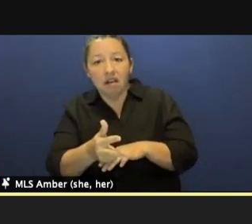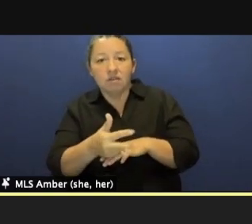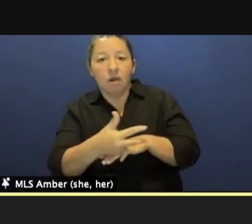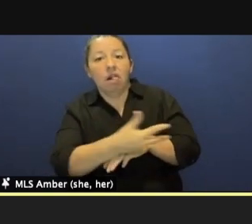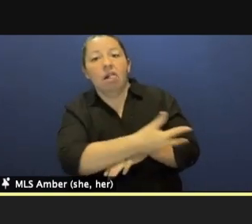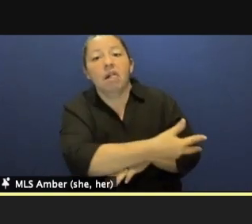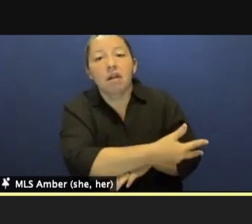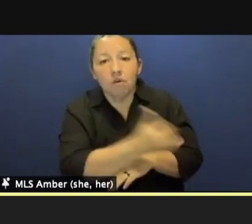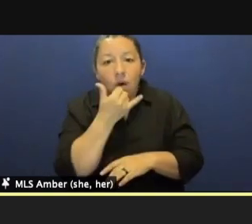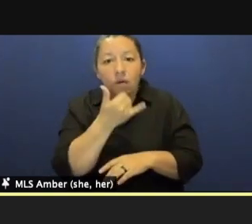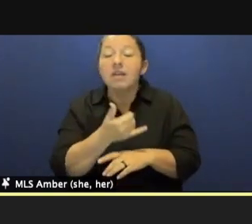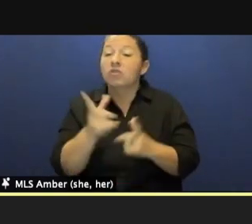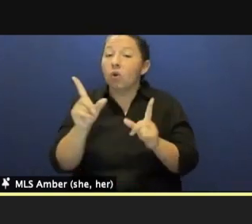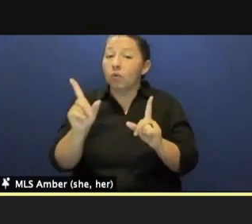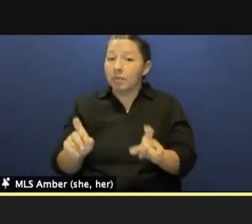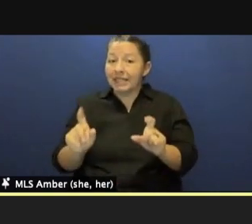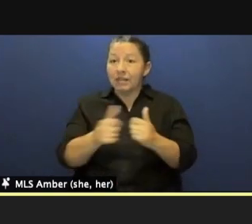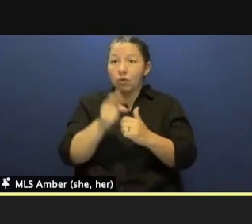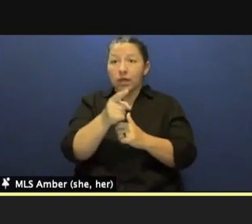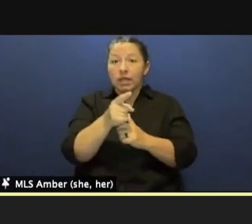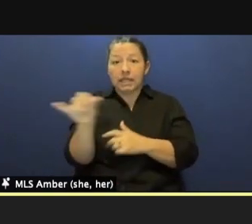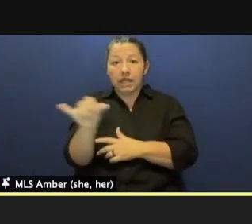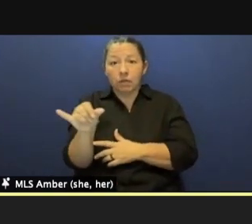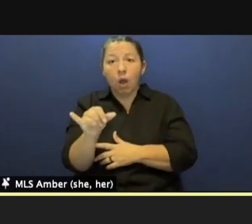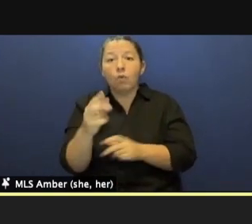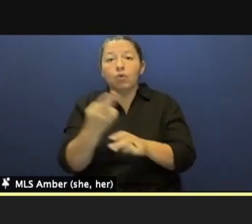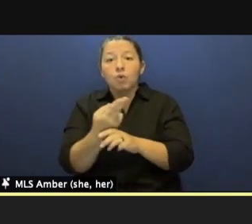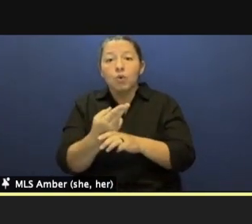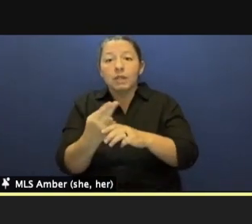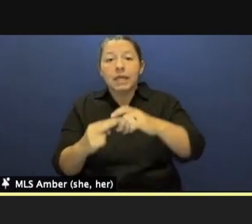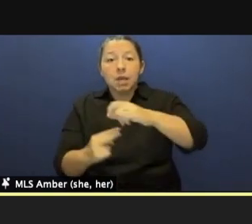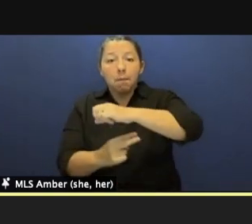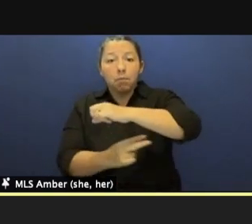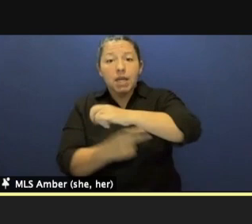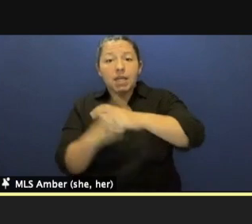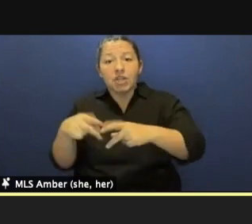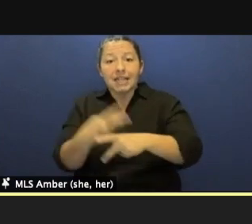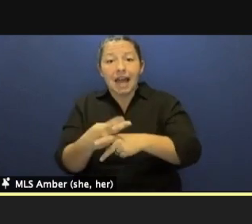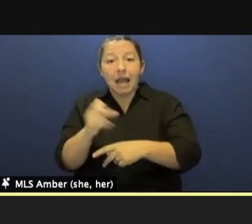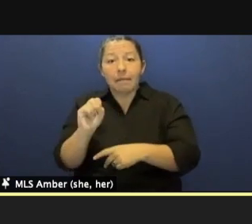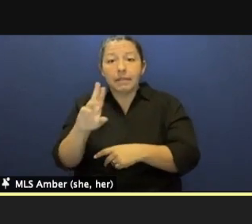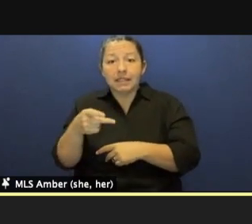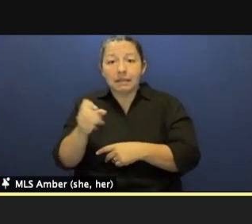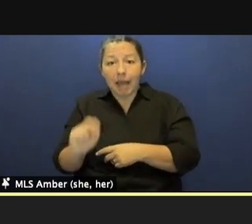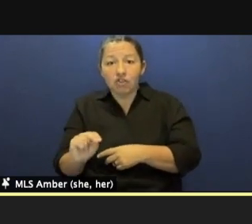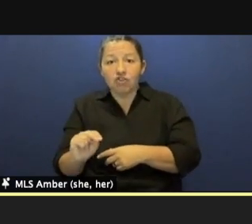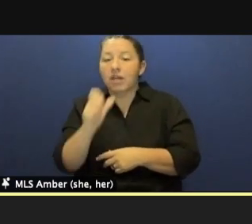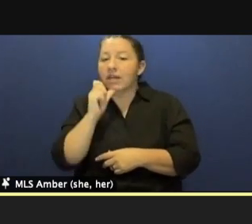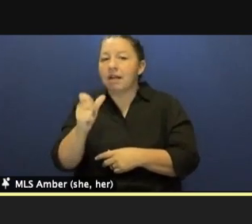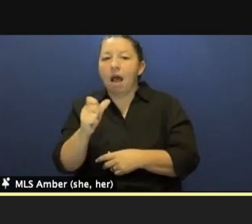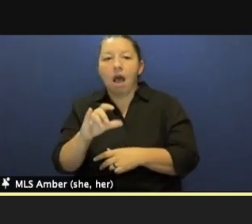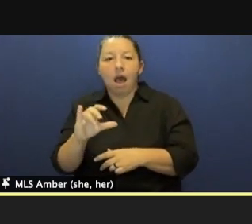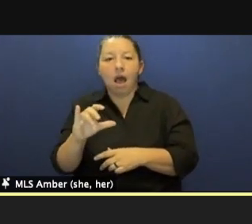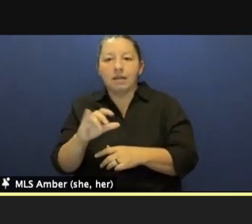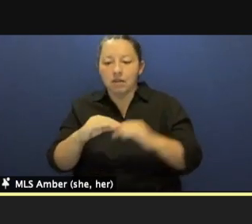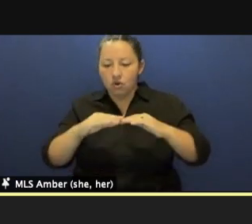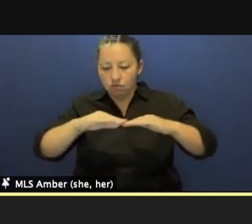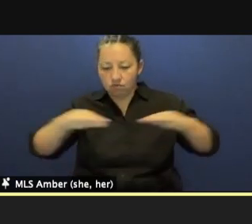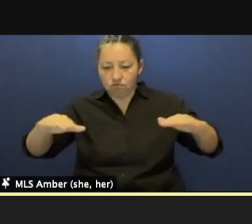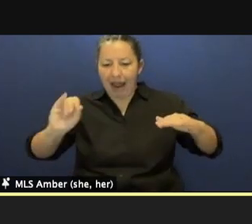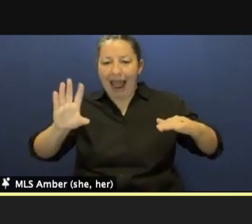well, both with rigid suspension, meaning we're not doing active suspension. We just look like a rigid 4-bar